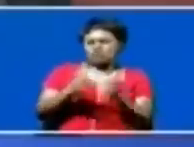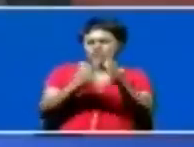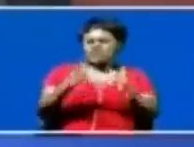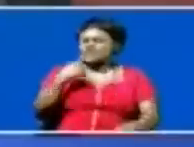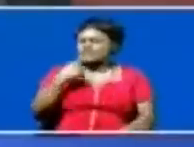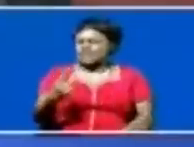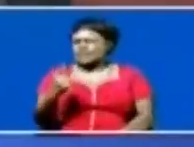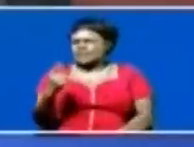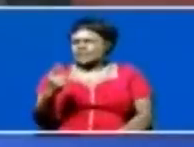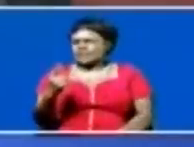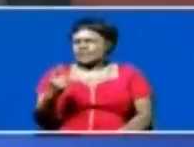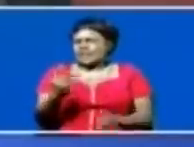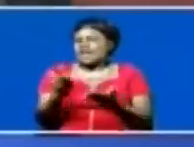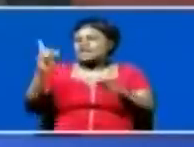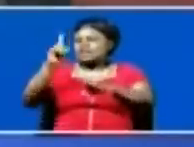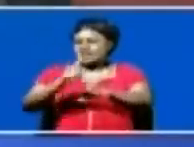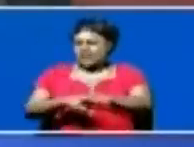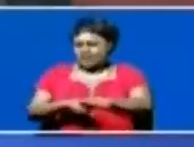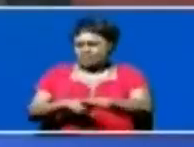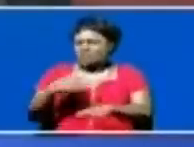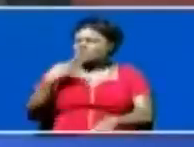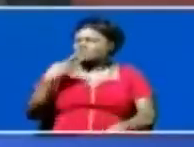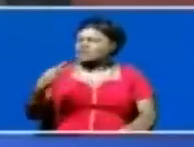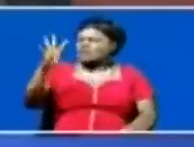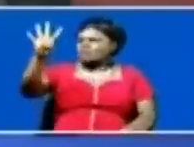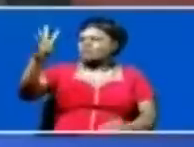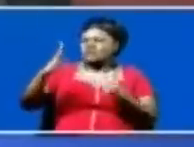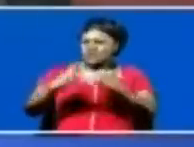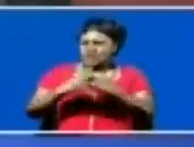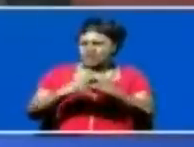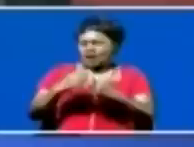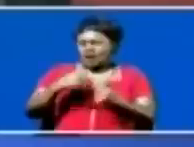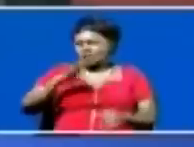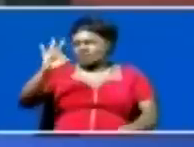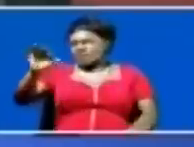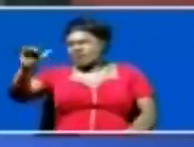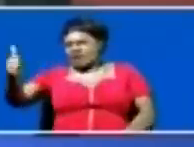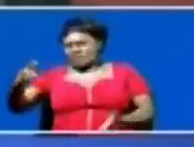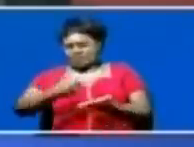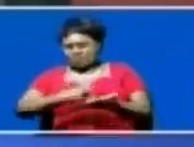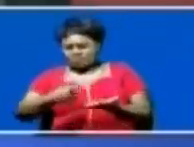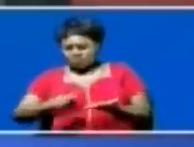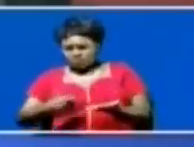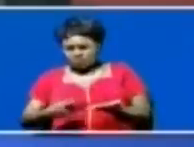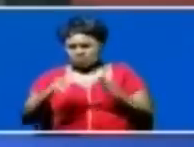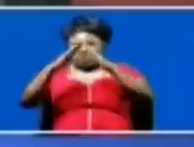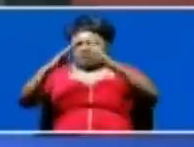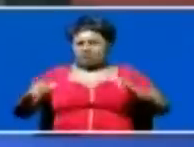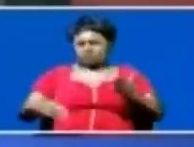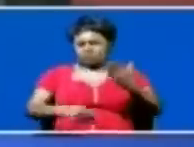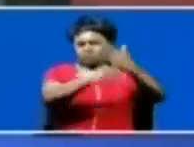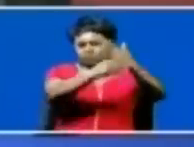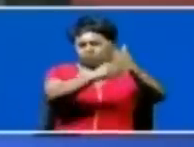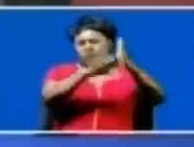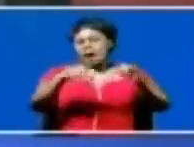says that at any given point, on top of the 349, there are three clerks in the House. And therefore, when you add the